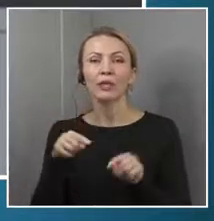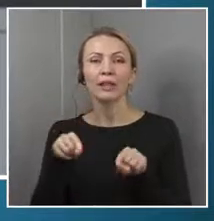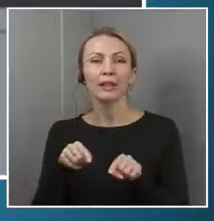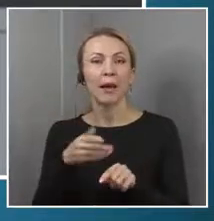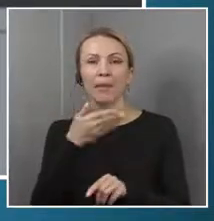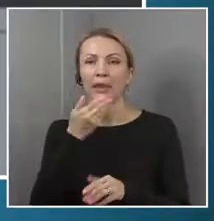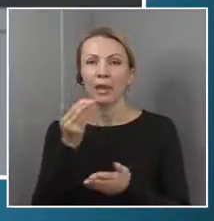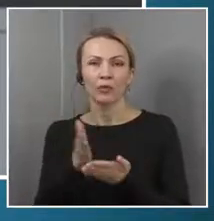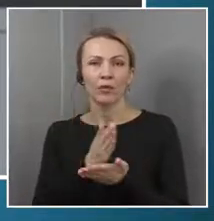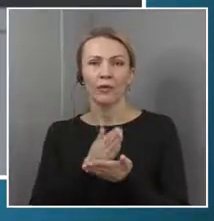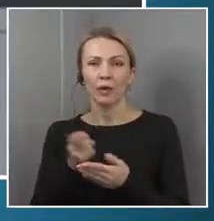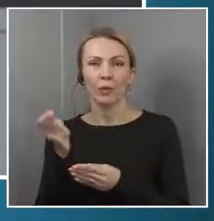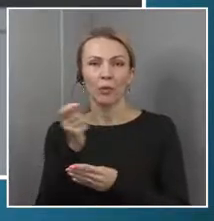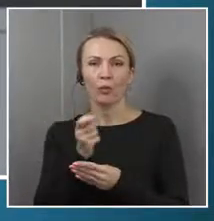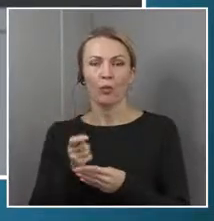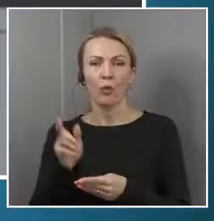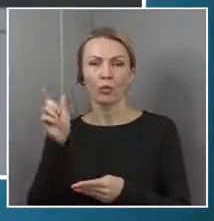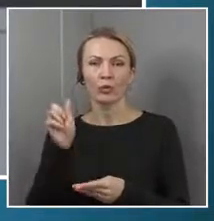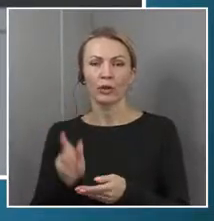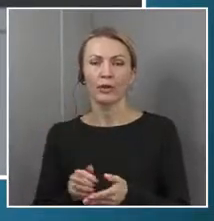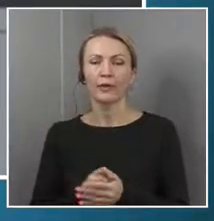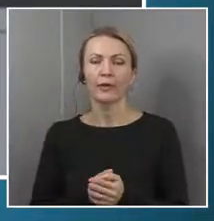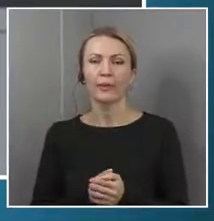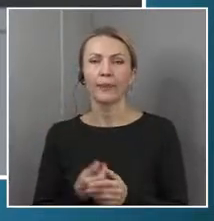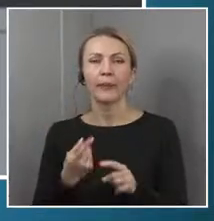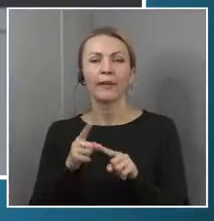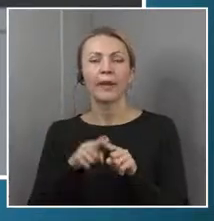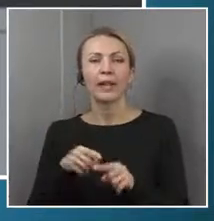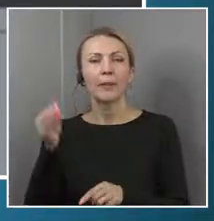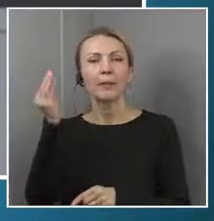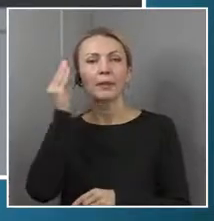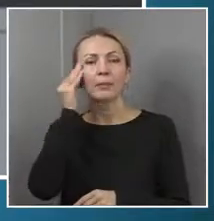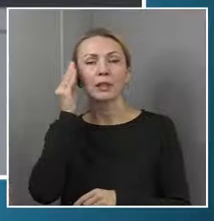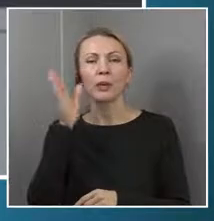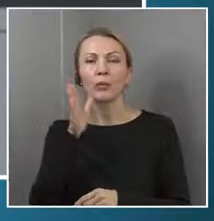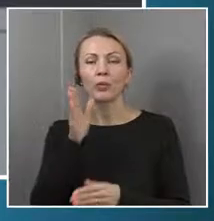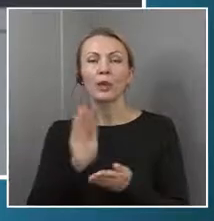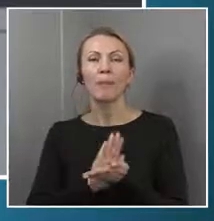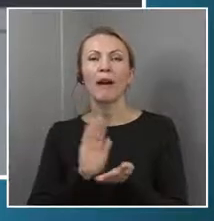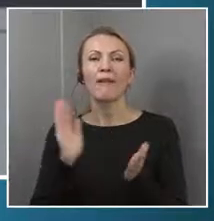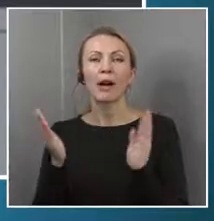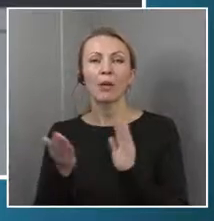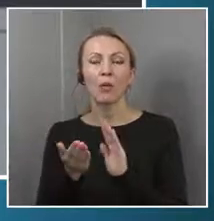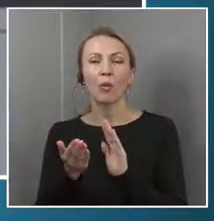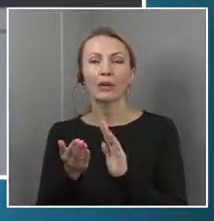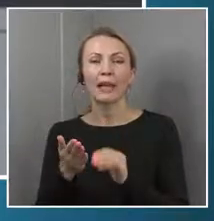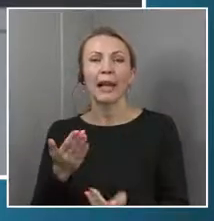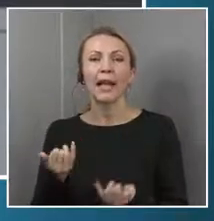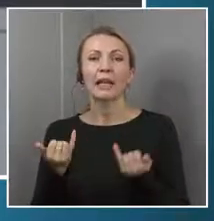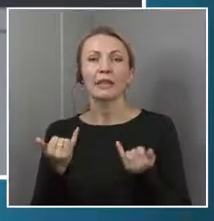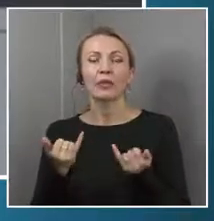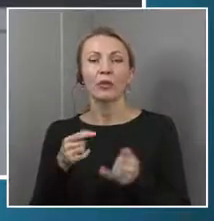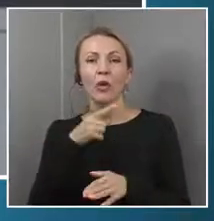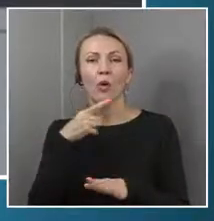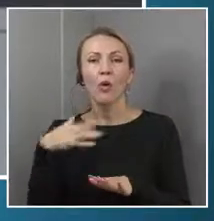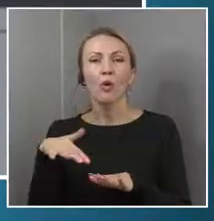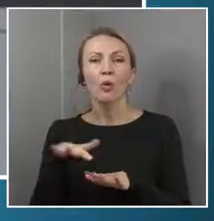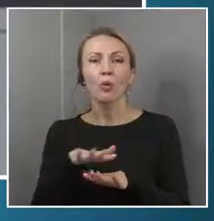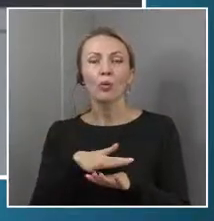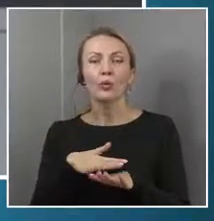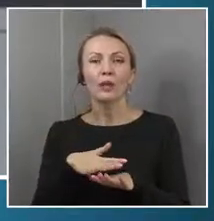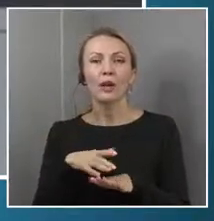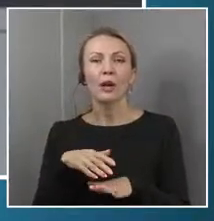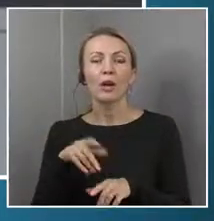are international. The Italian, French, but no Russian artists there. But there's going